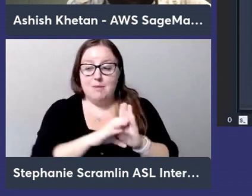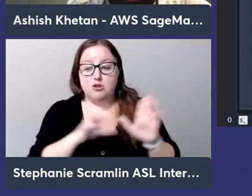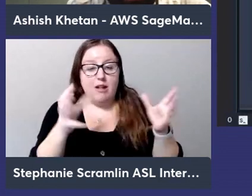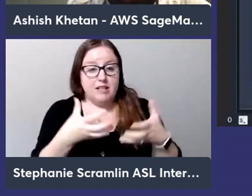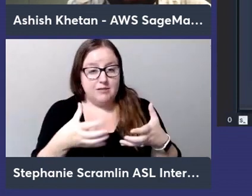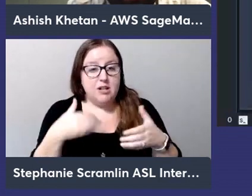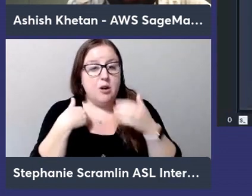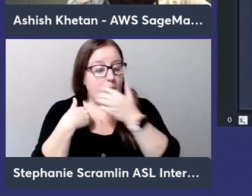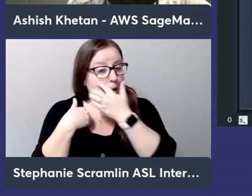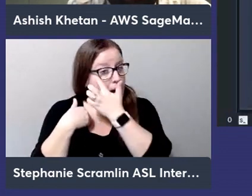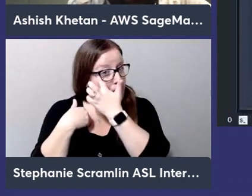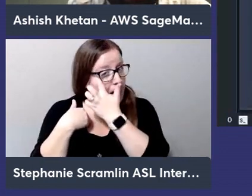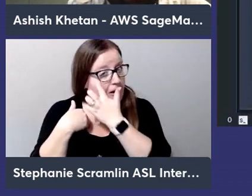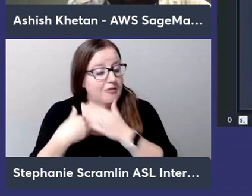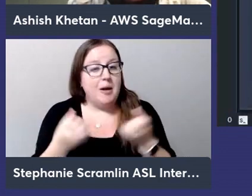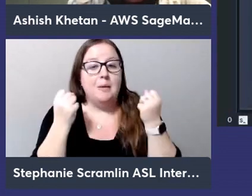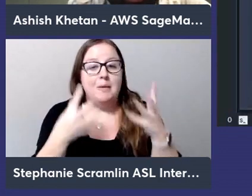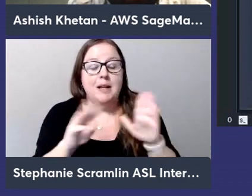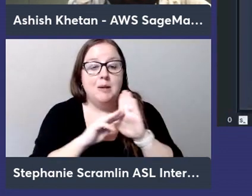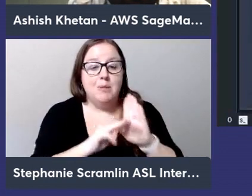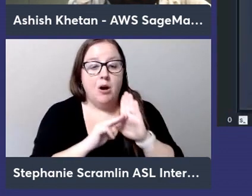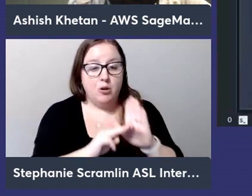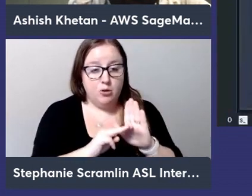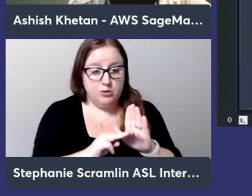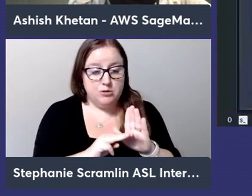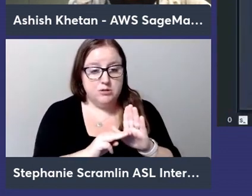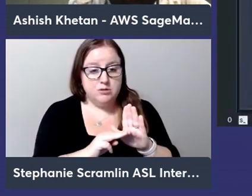have many models.